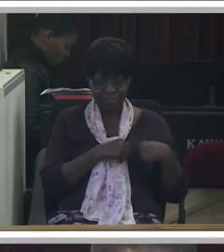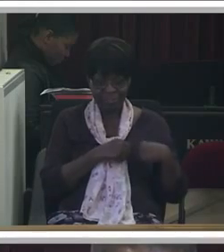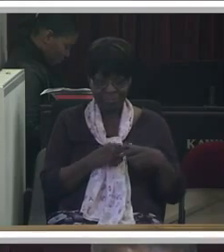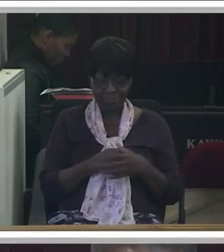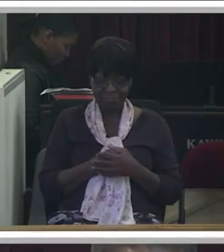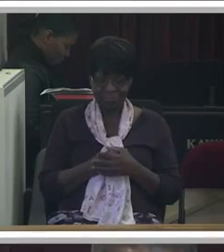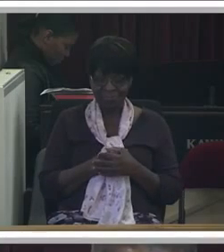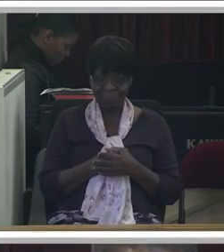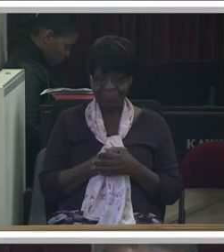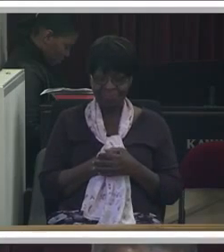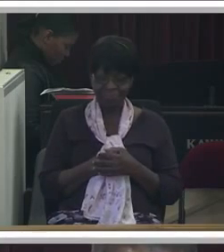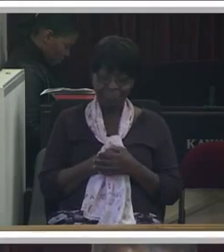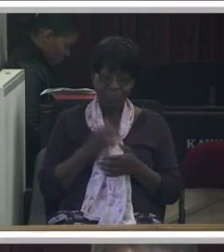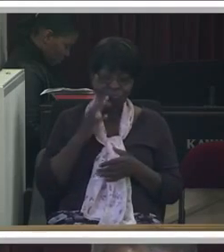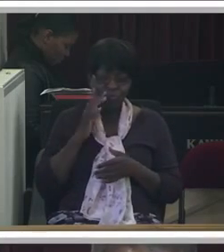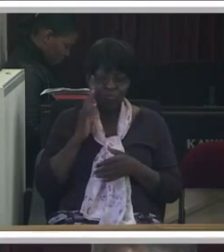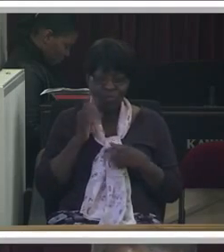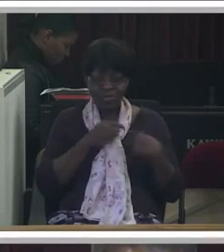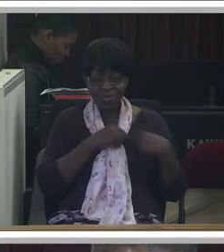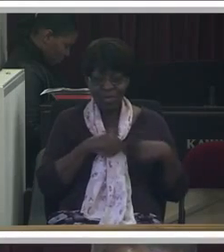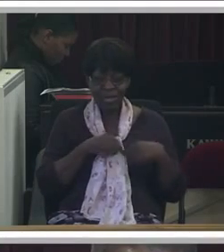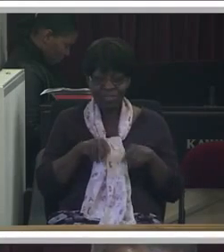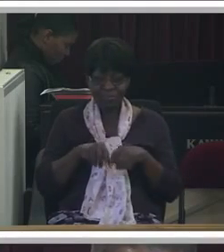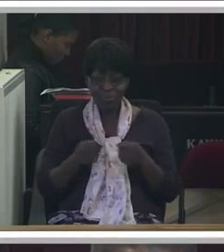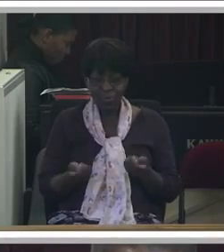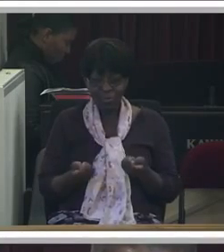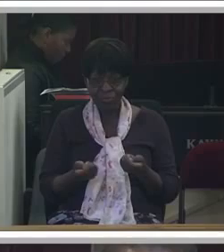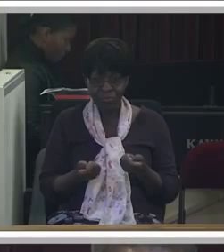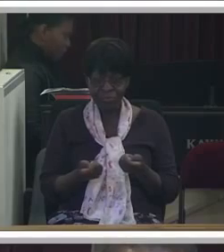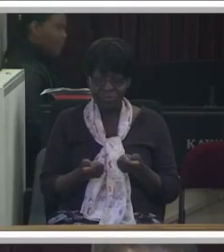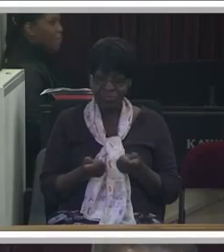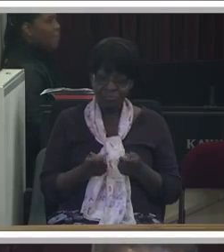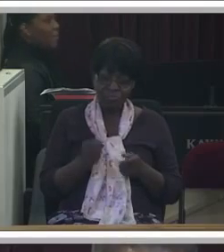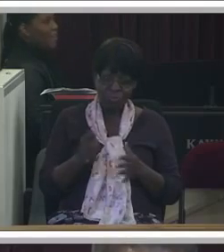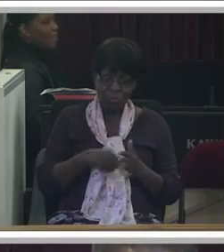When your heart is broken, you can't sleep.